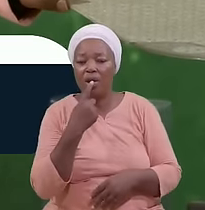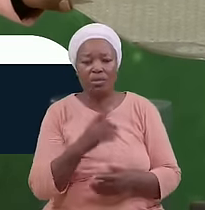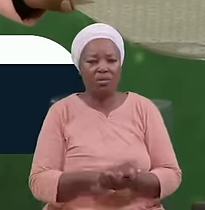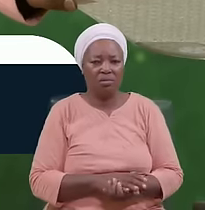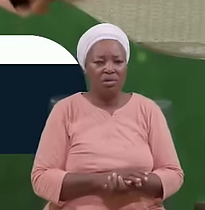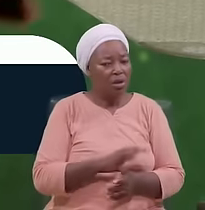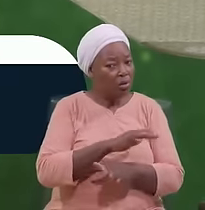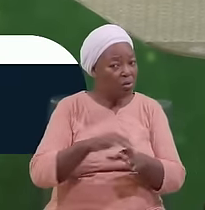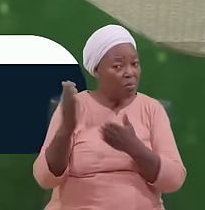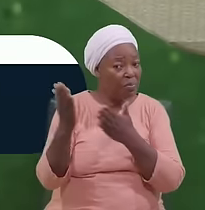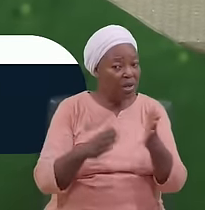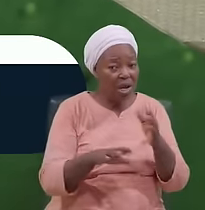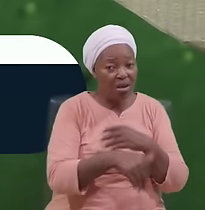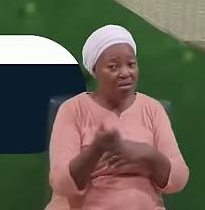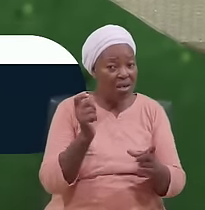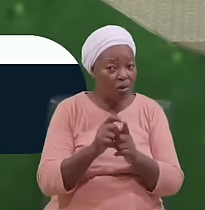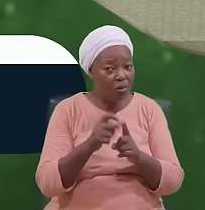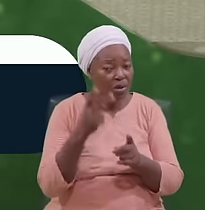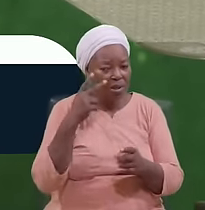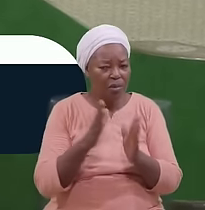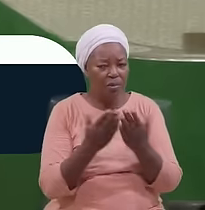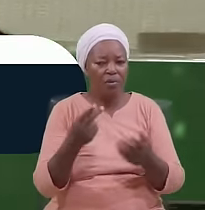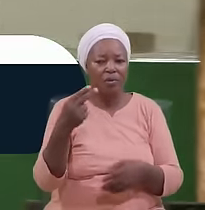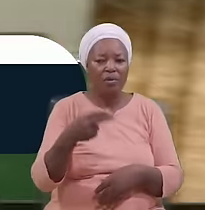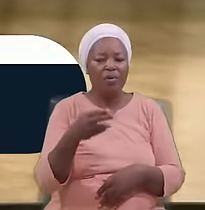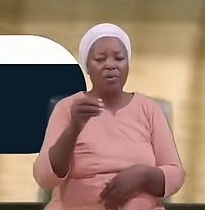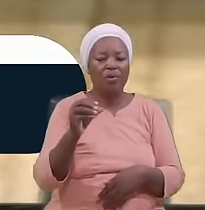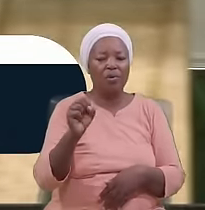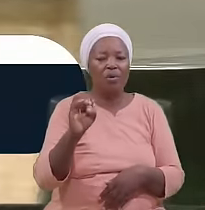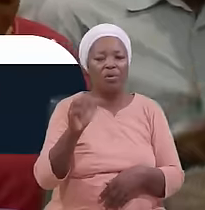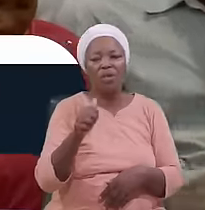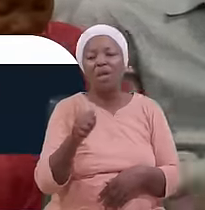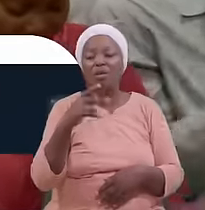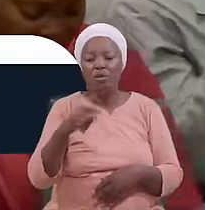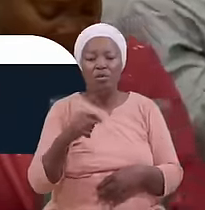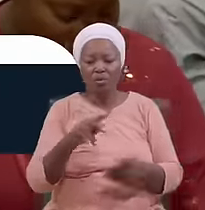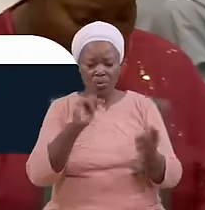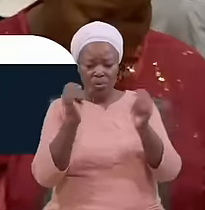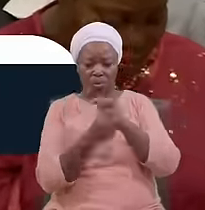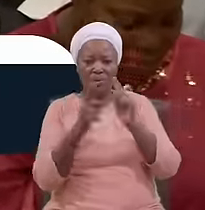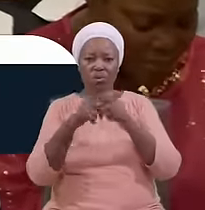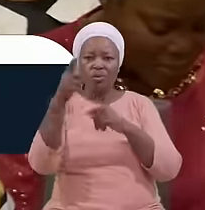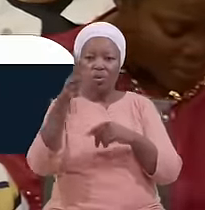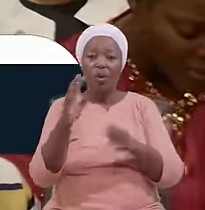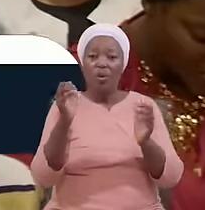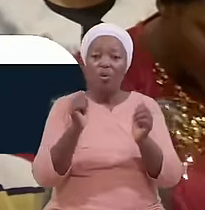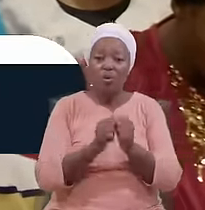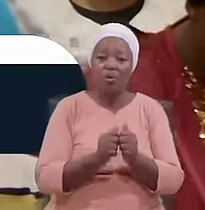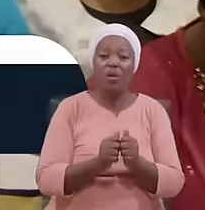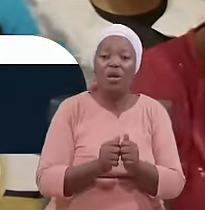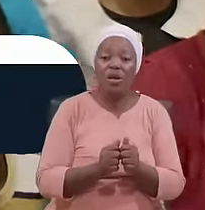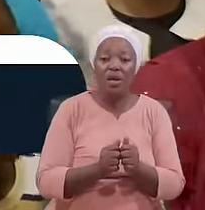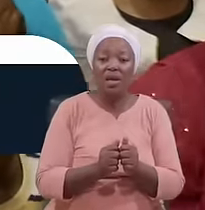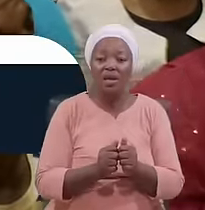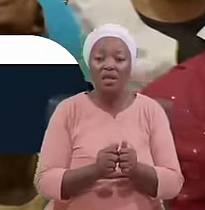other word. Look at Hosea chapter 14, verse 2. You turn to God with his word